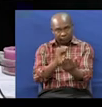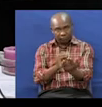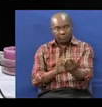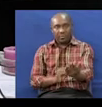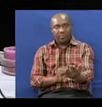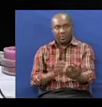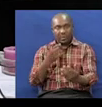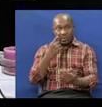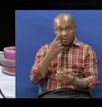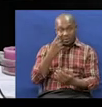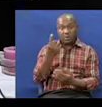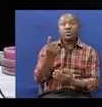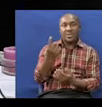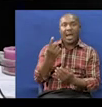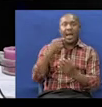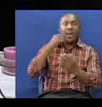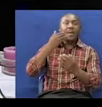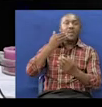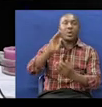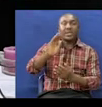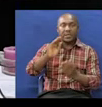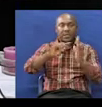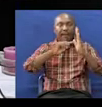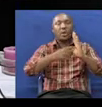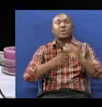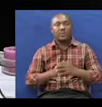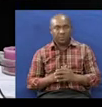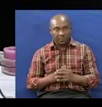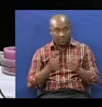write important points. Are you ready?